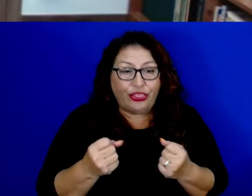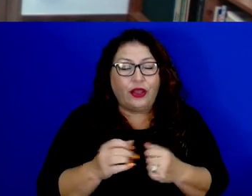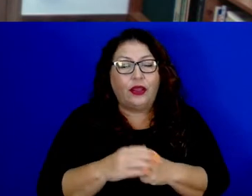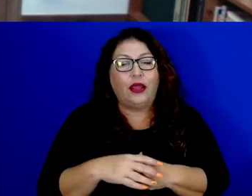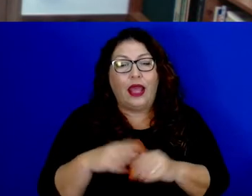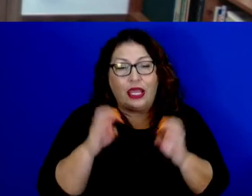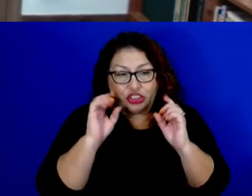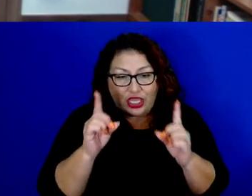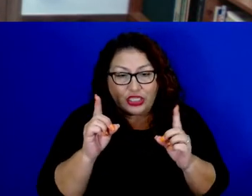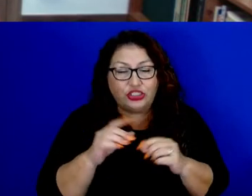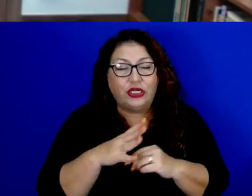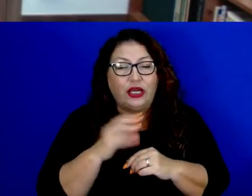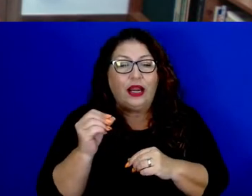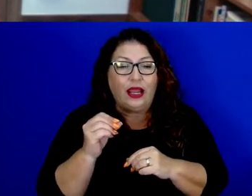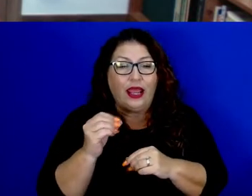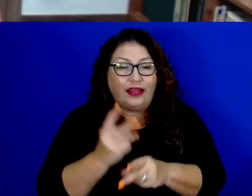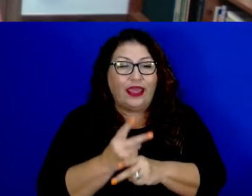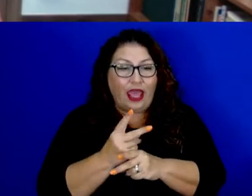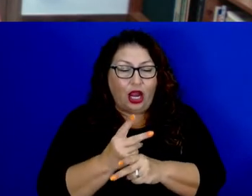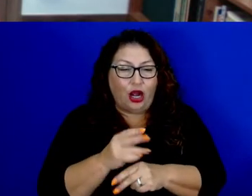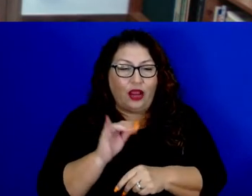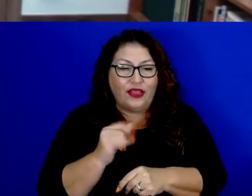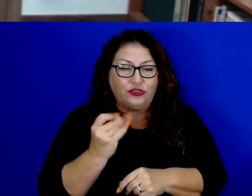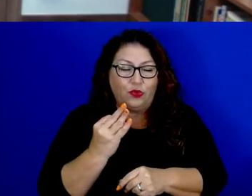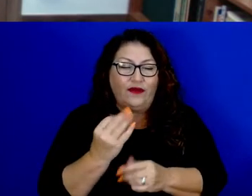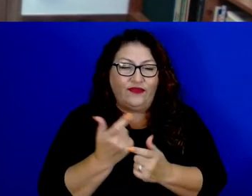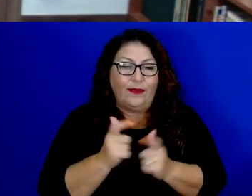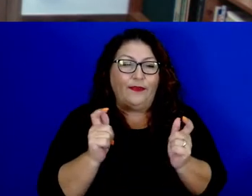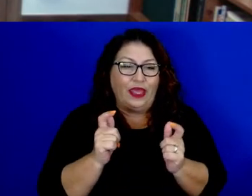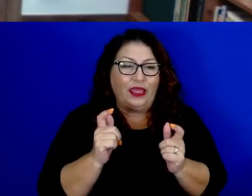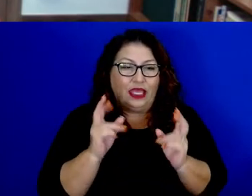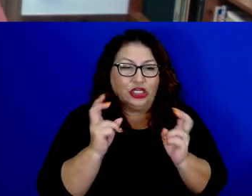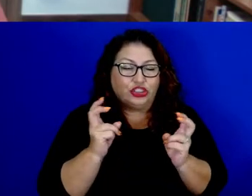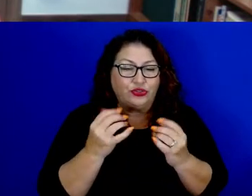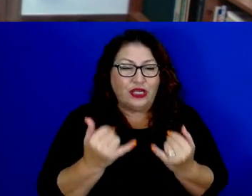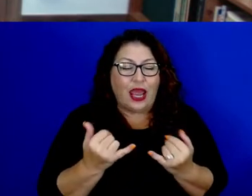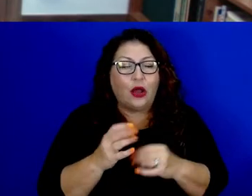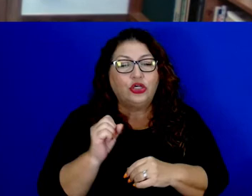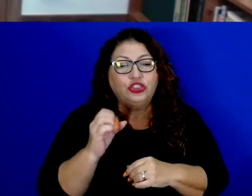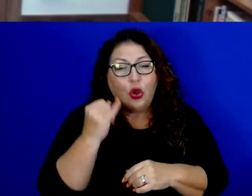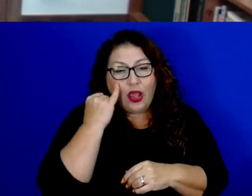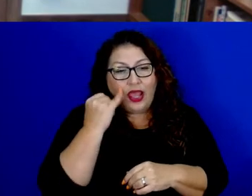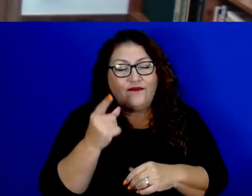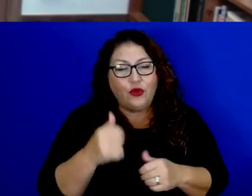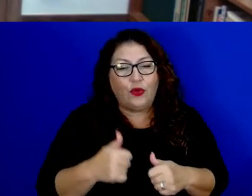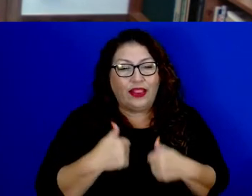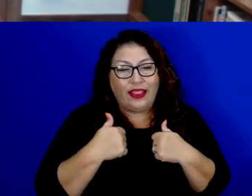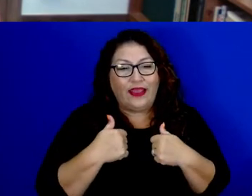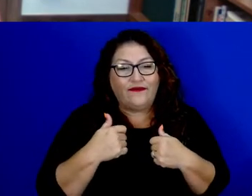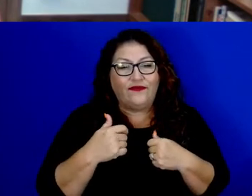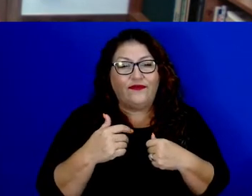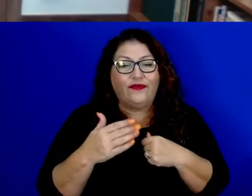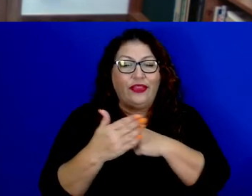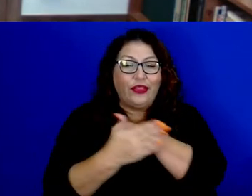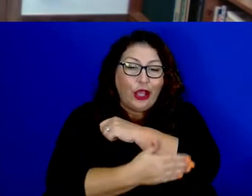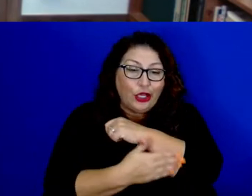care, which is one of the big issues now. So if you live in a countryside, you don't have